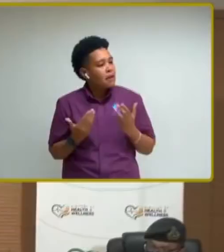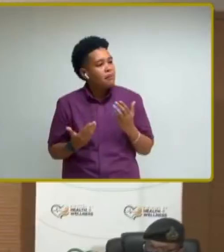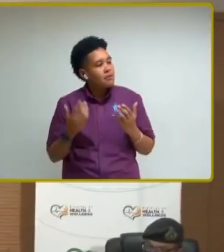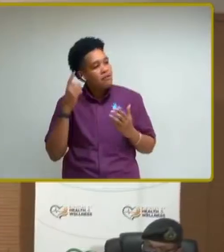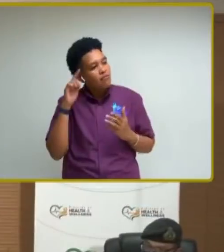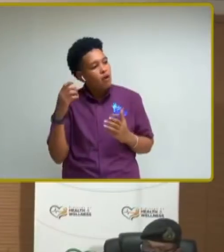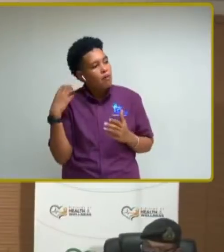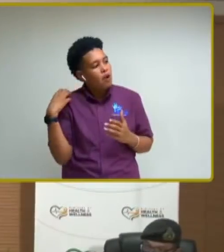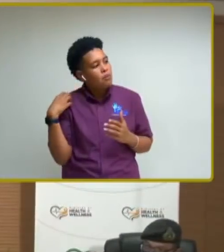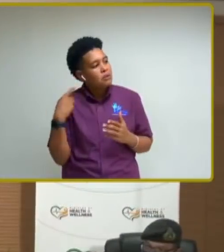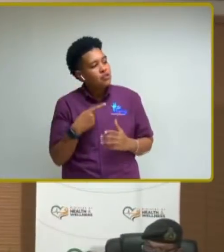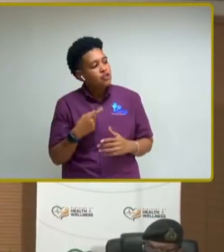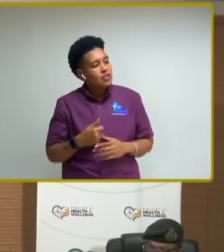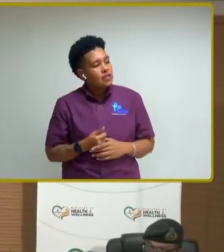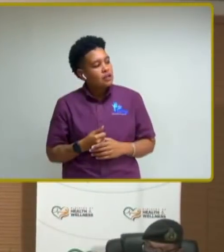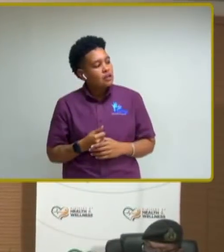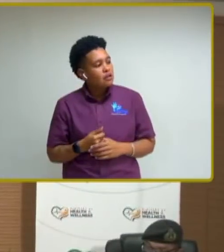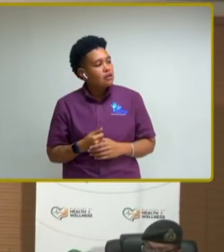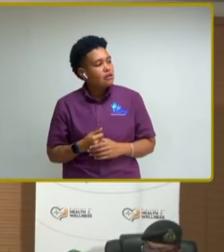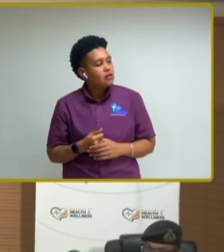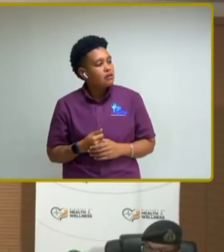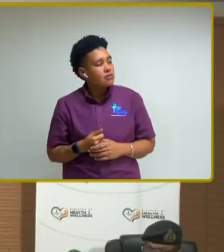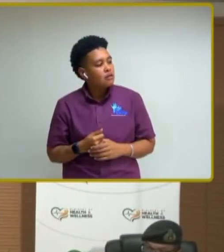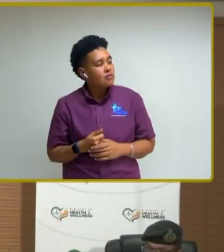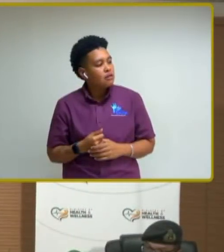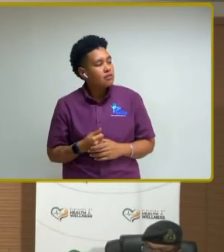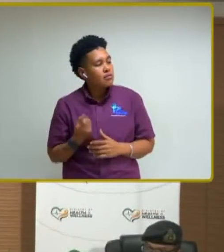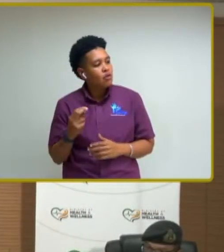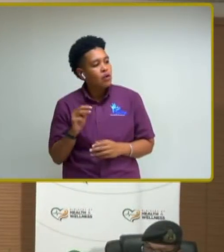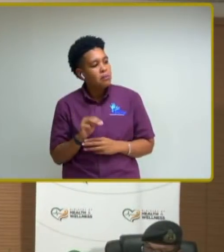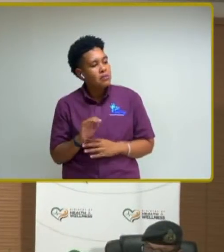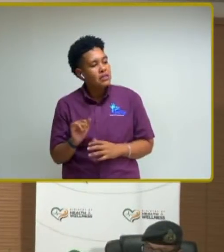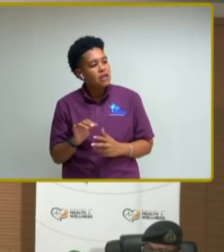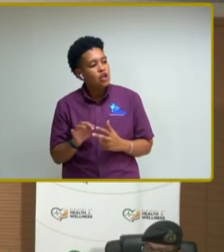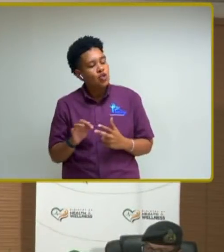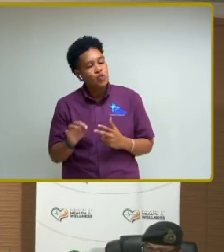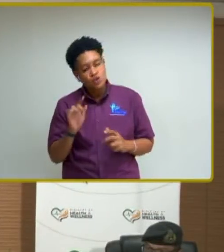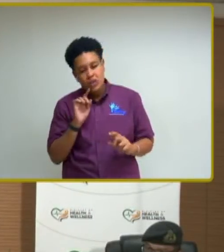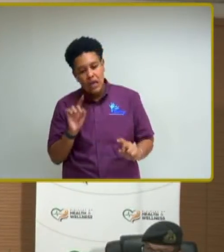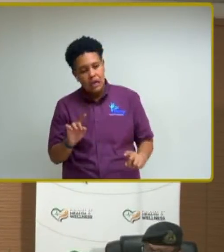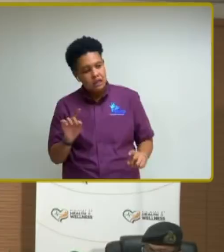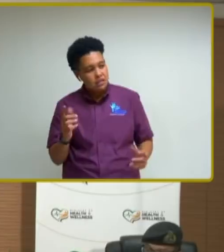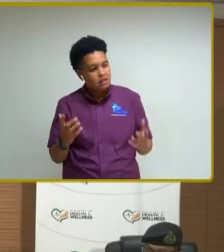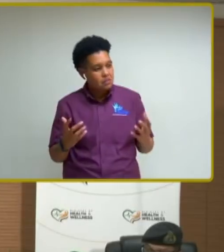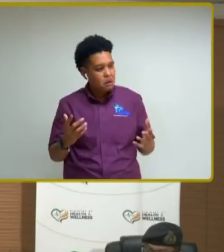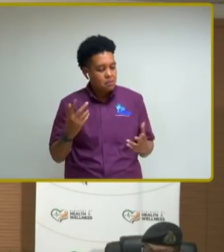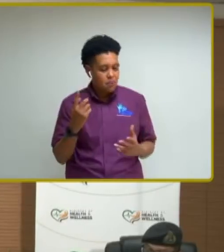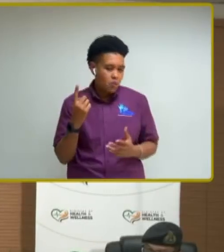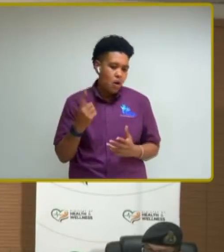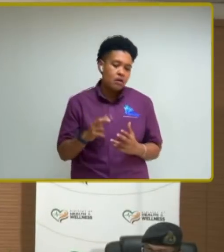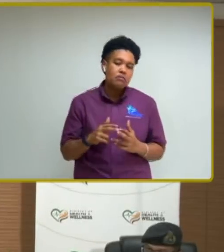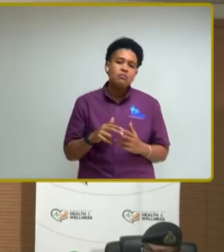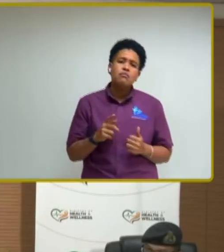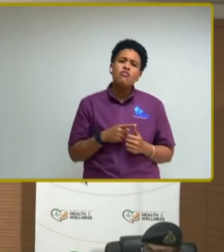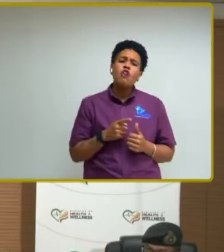the permanent secretary, and or the minister may choose to handle one. The first